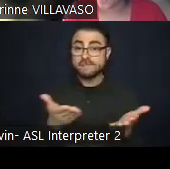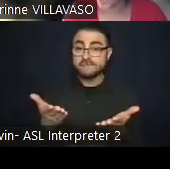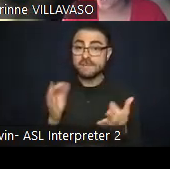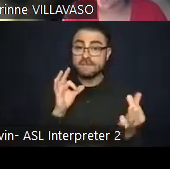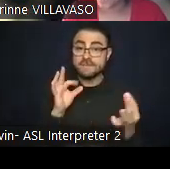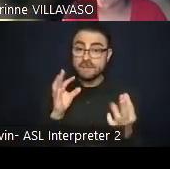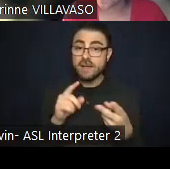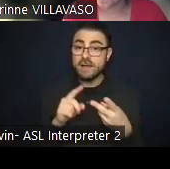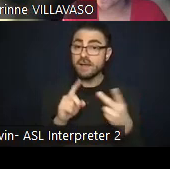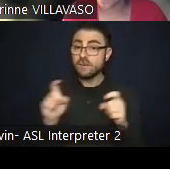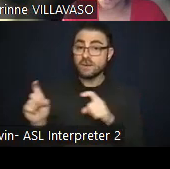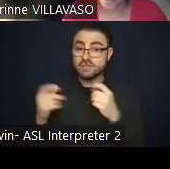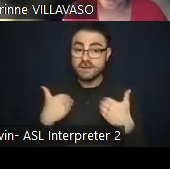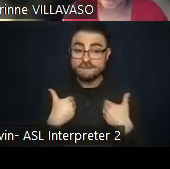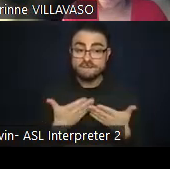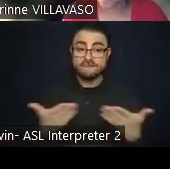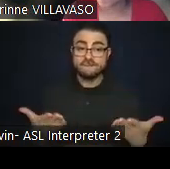feedback, questions?